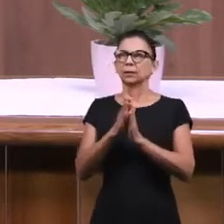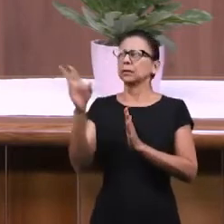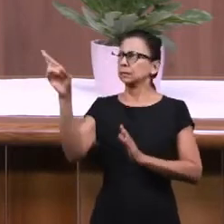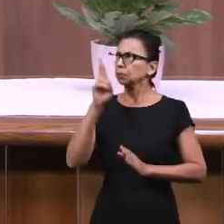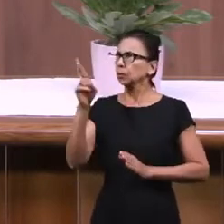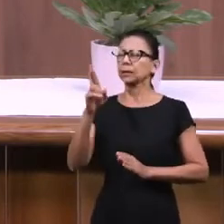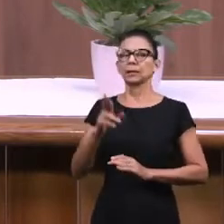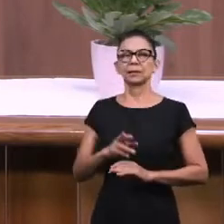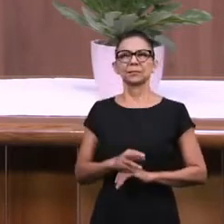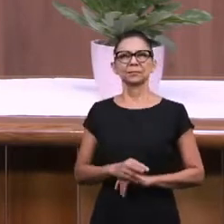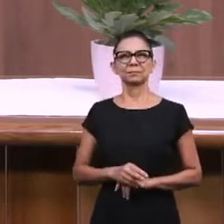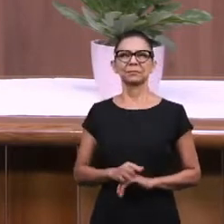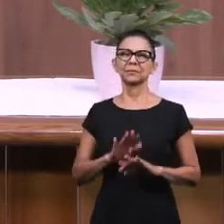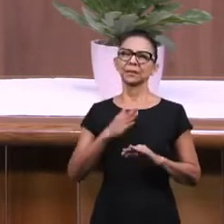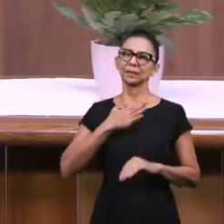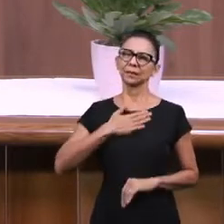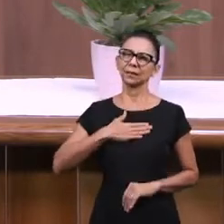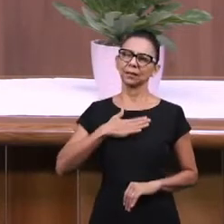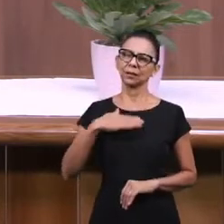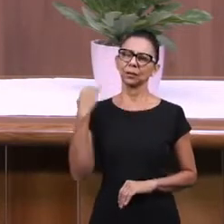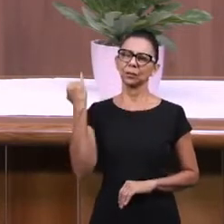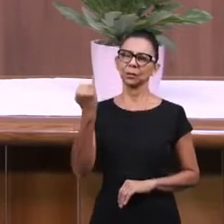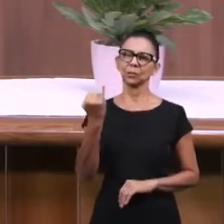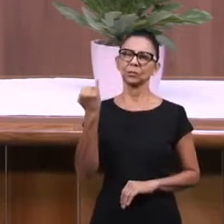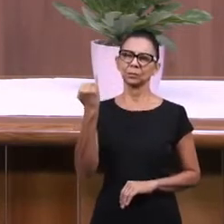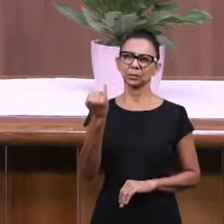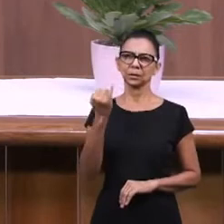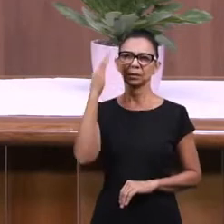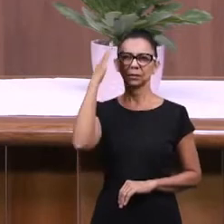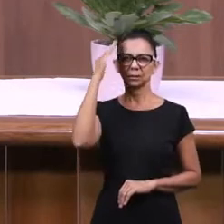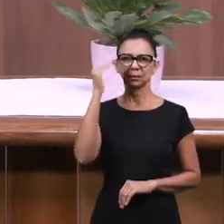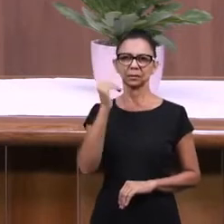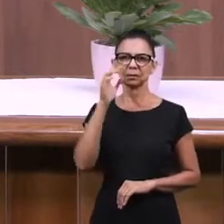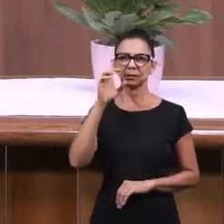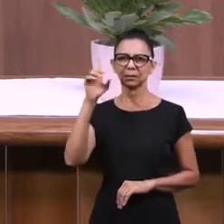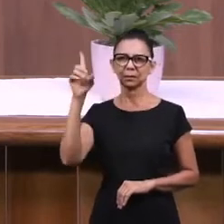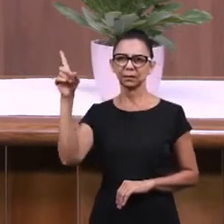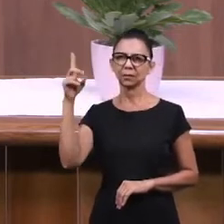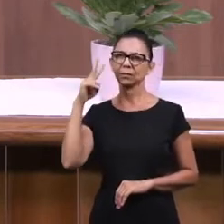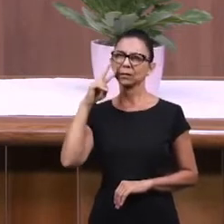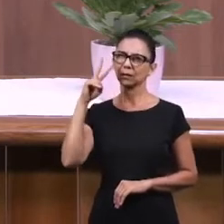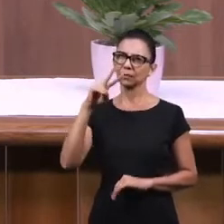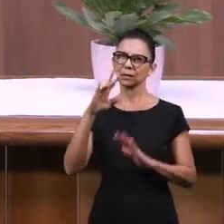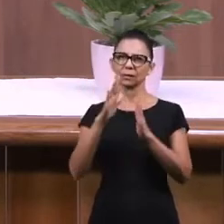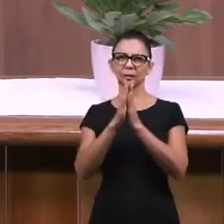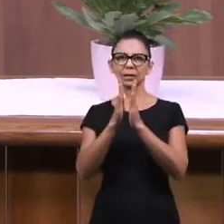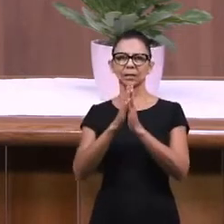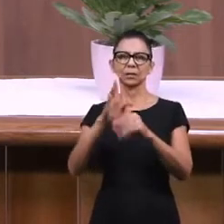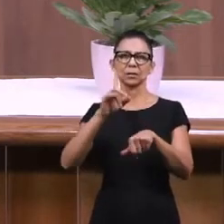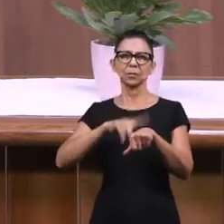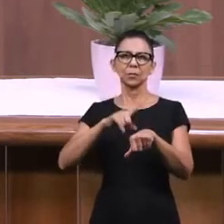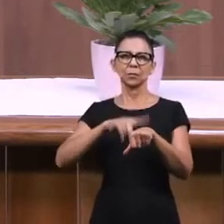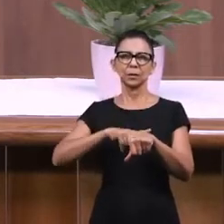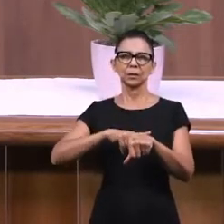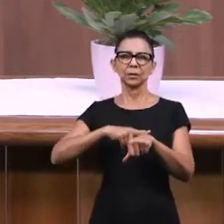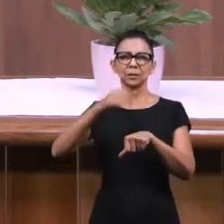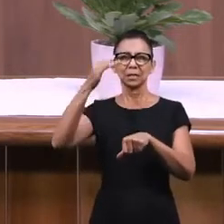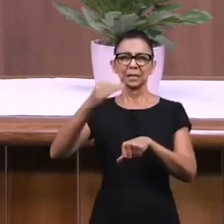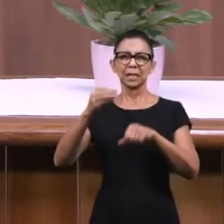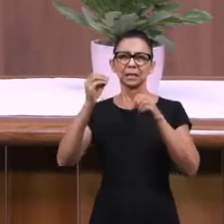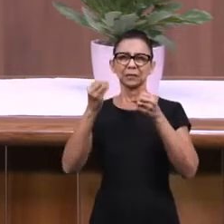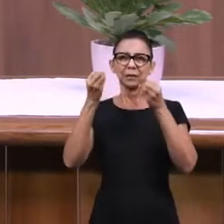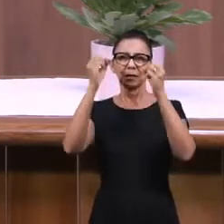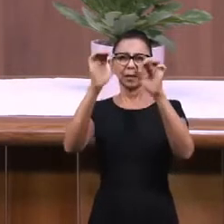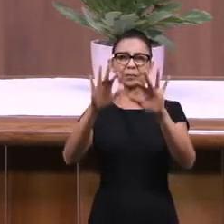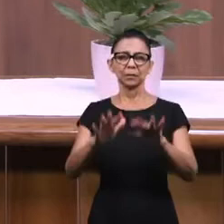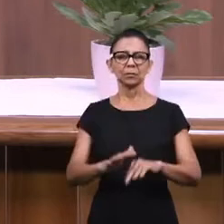that God is hearing our prayer, and in the right time He shall give us a blessing. And why did Daniel not receive